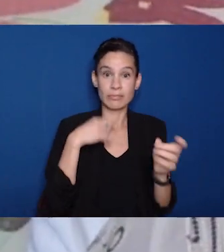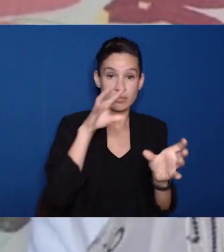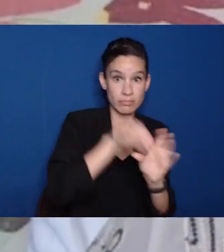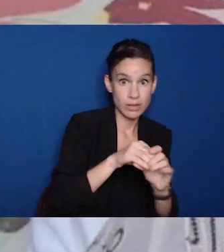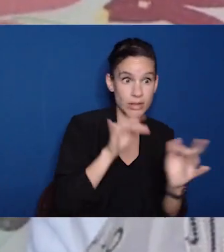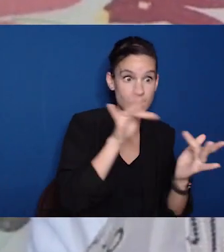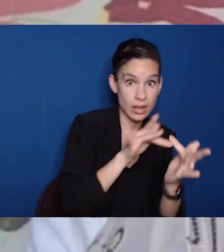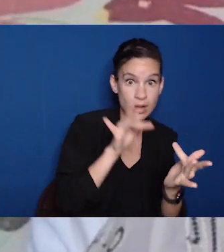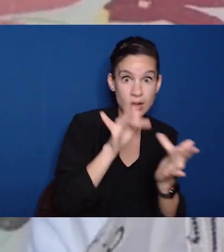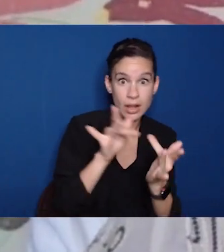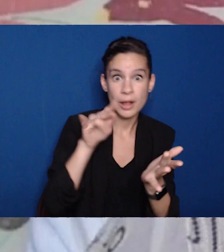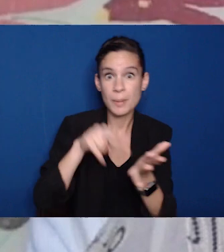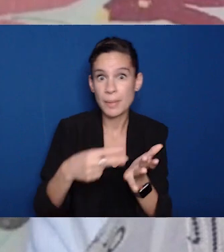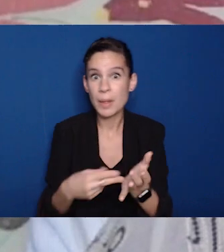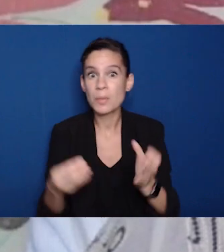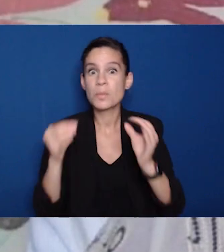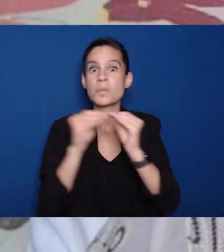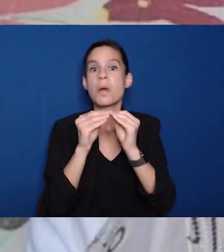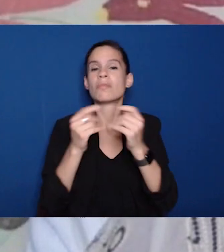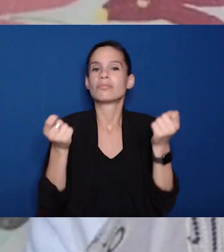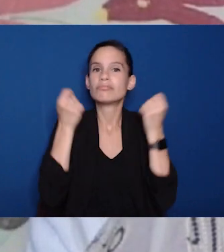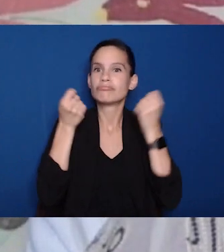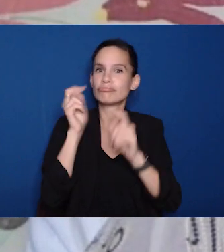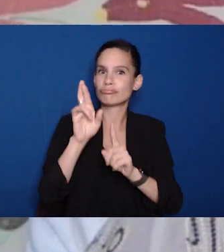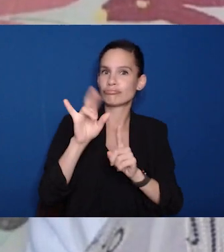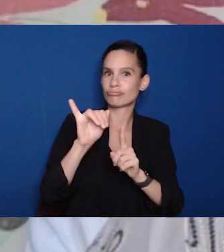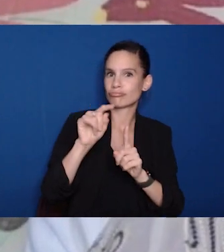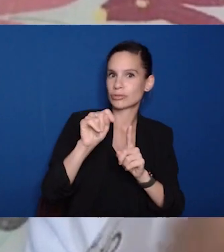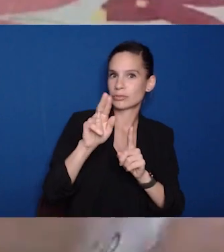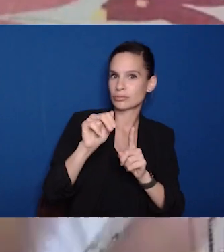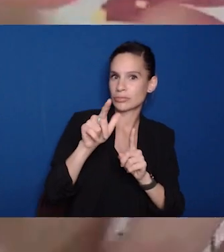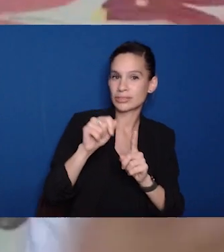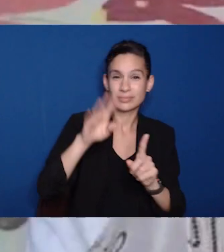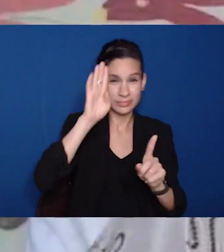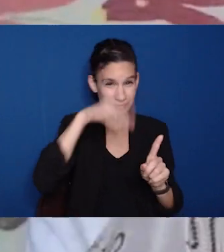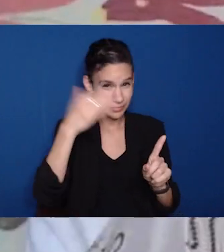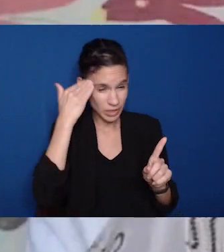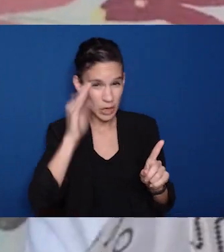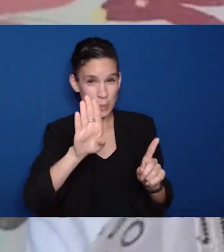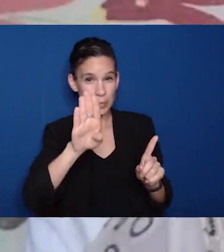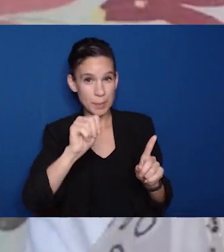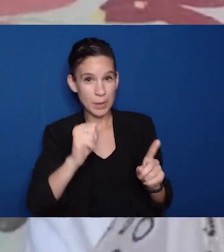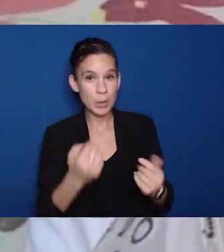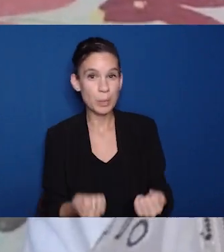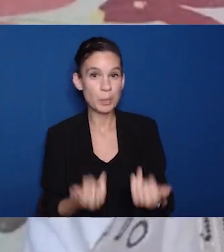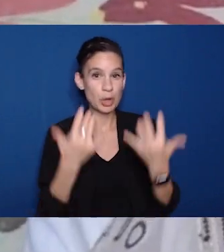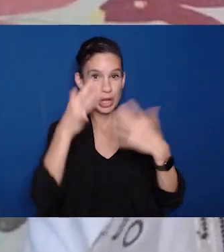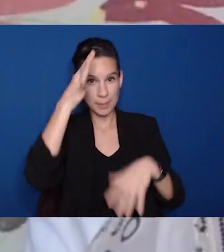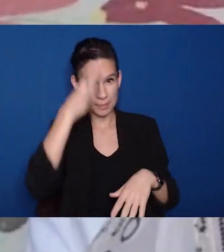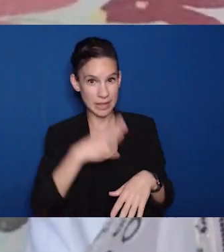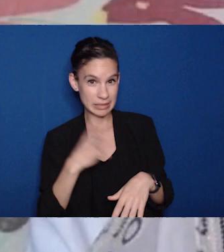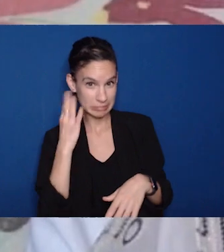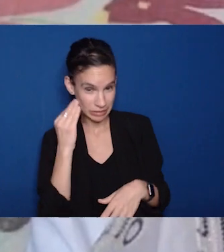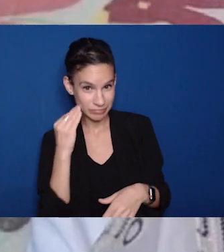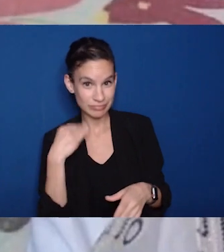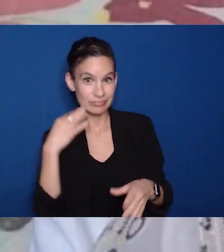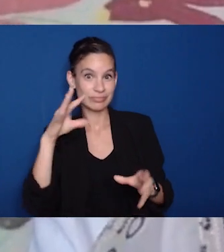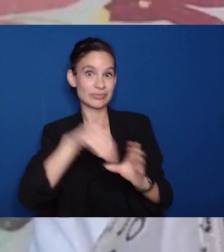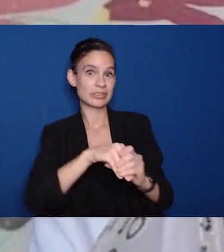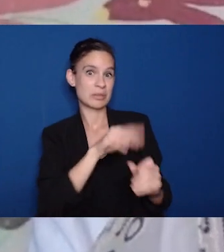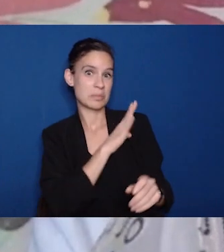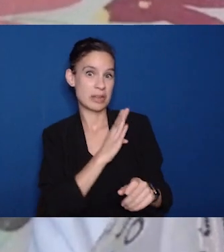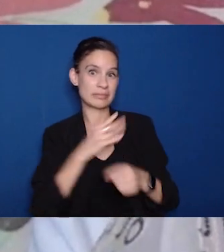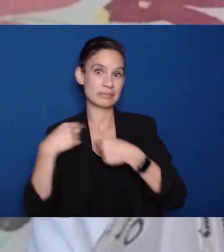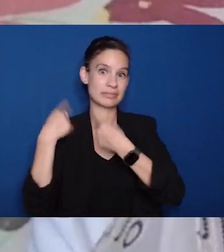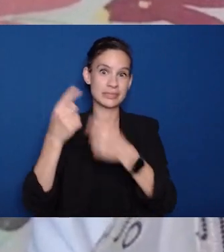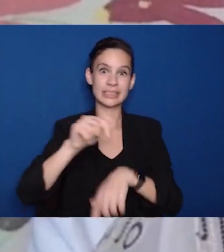festivals are a form of ritual. I was on the board of Burning Man for a decade. And so I